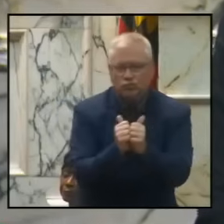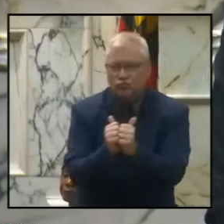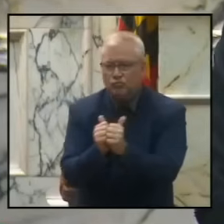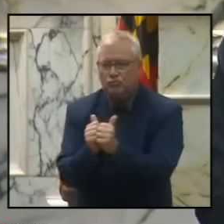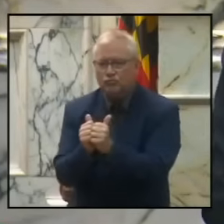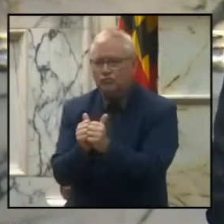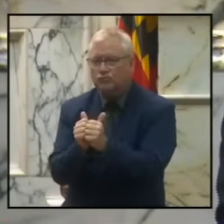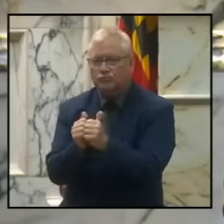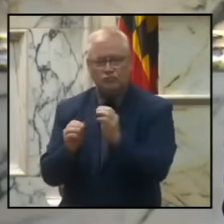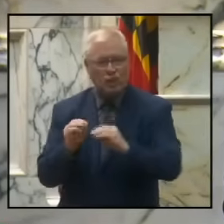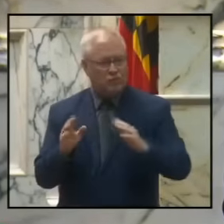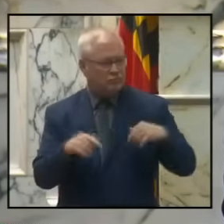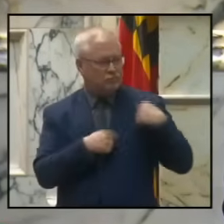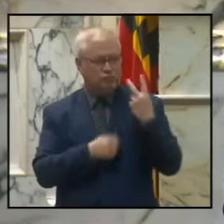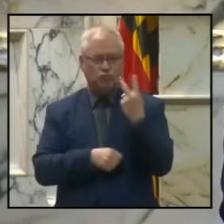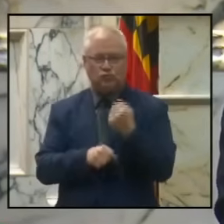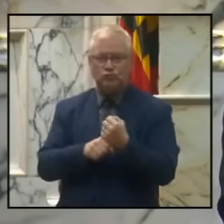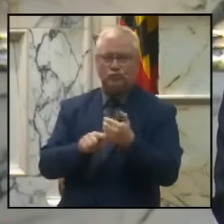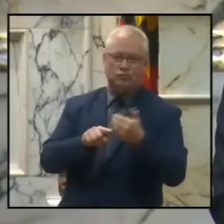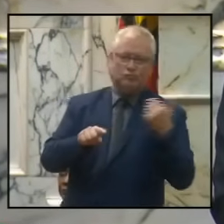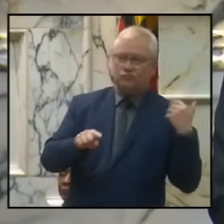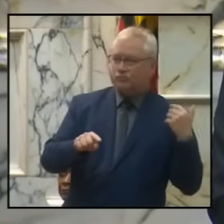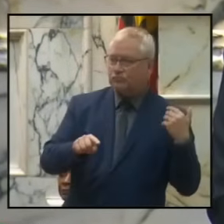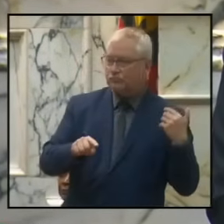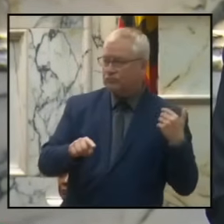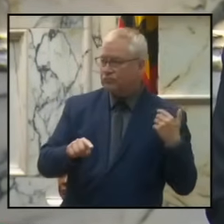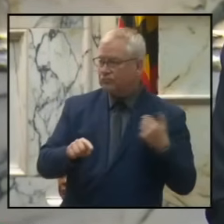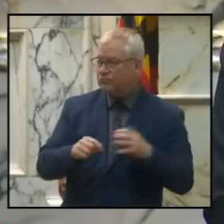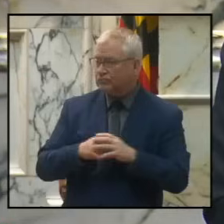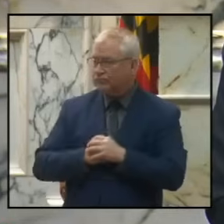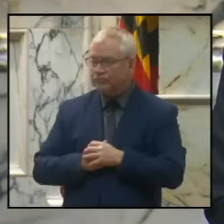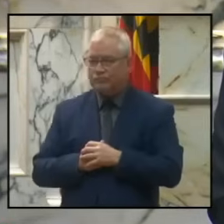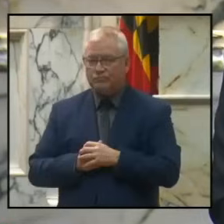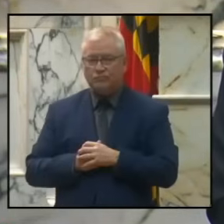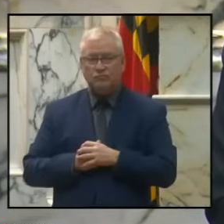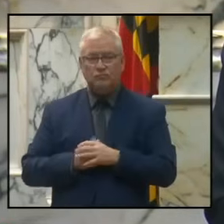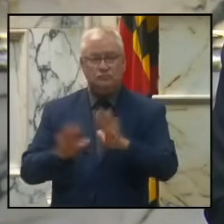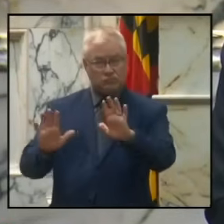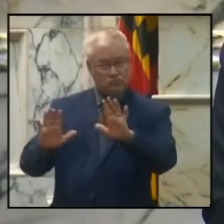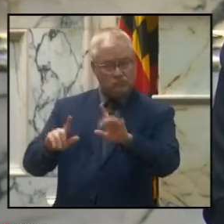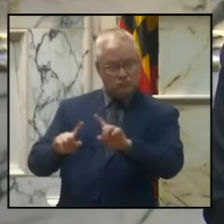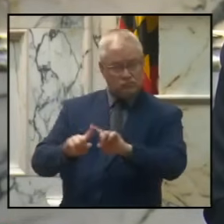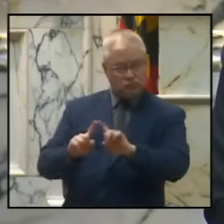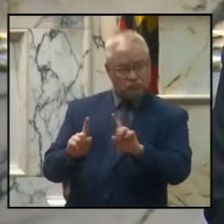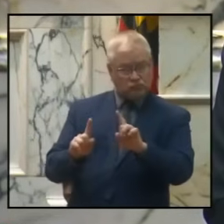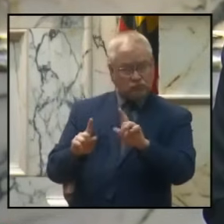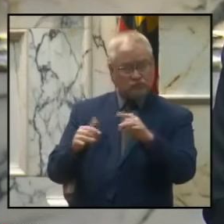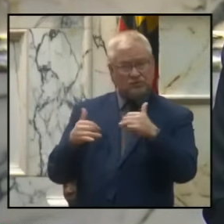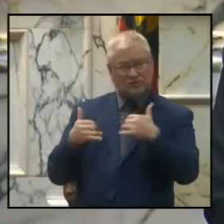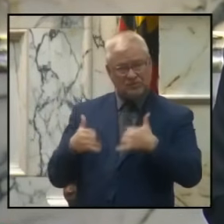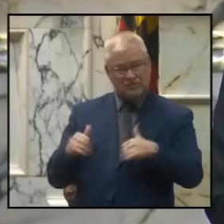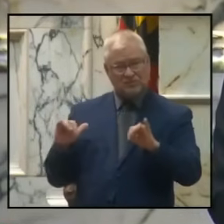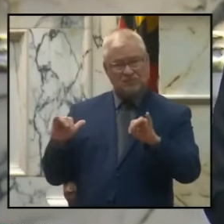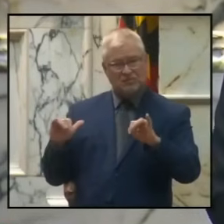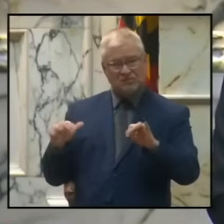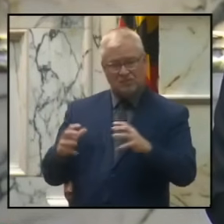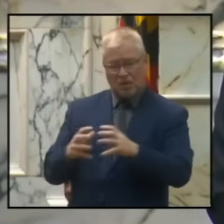ago. But there is still a lot of work to do.